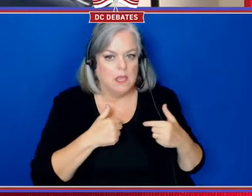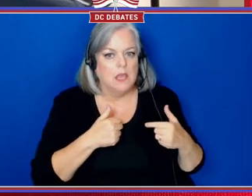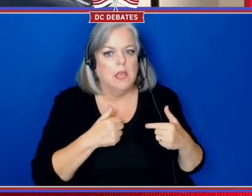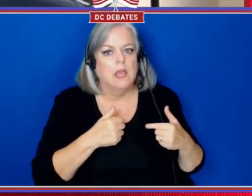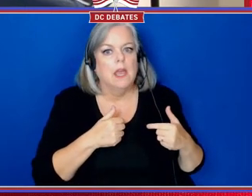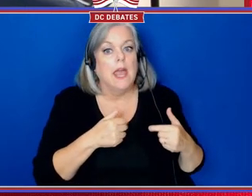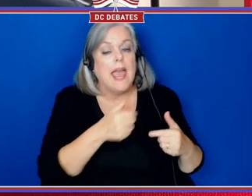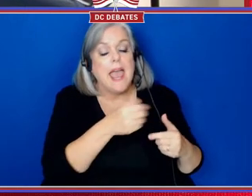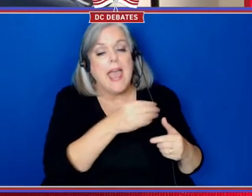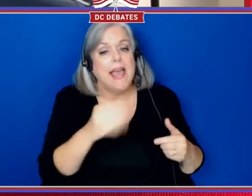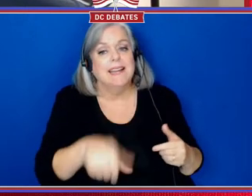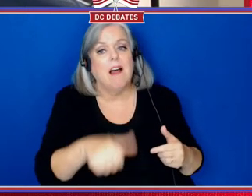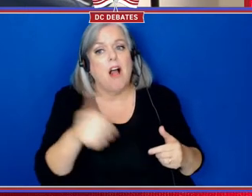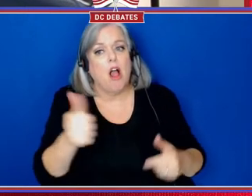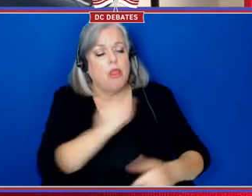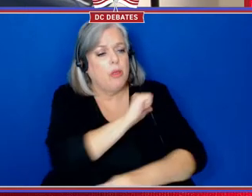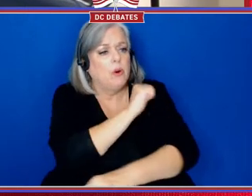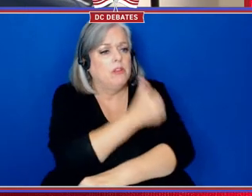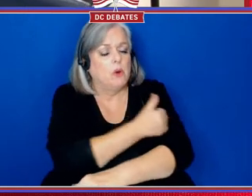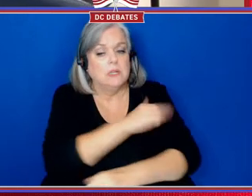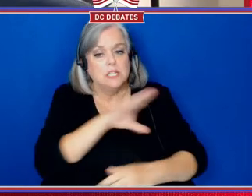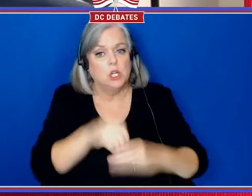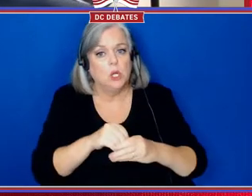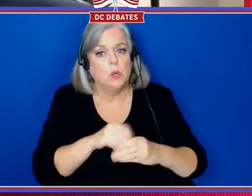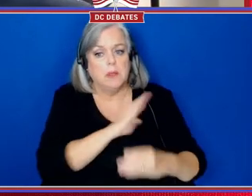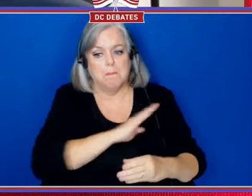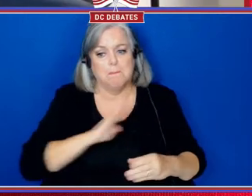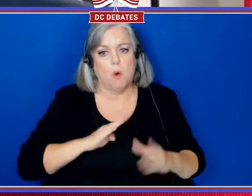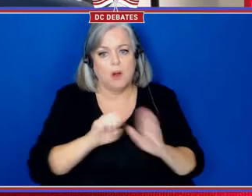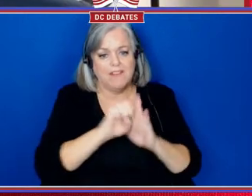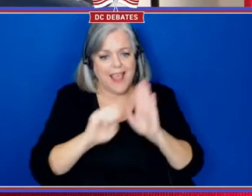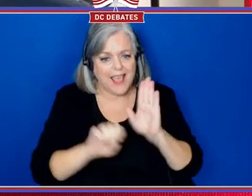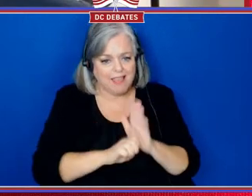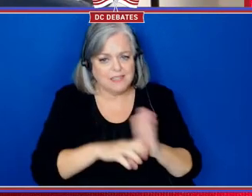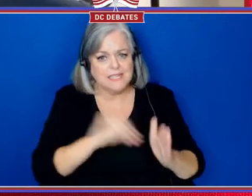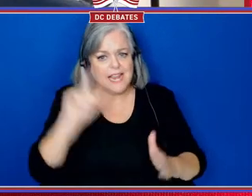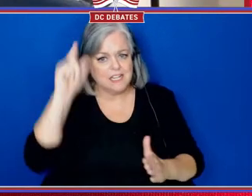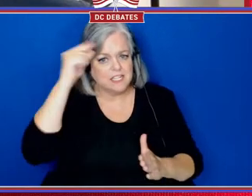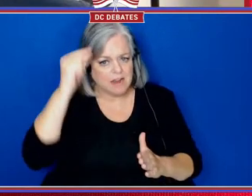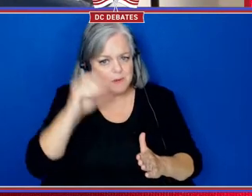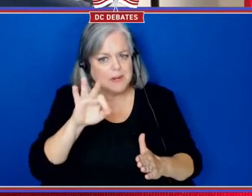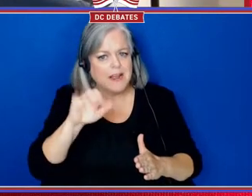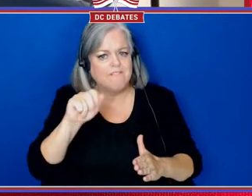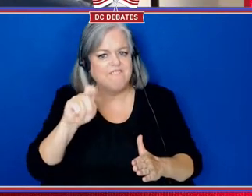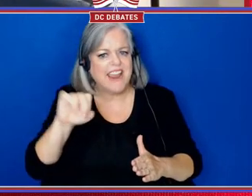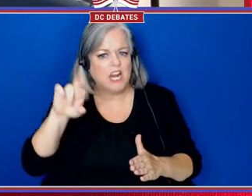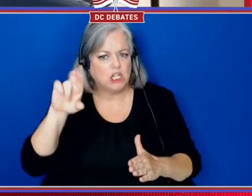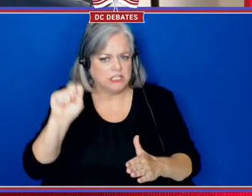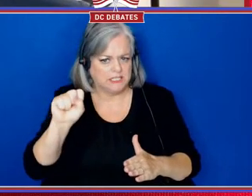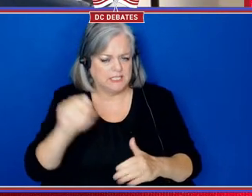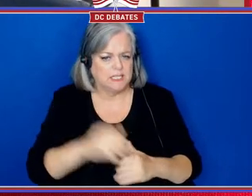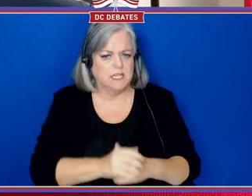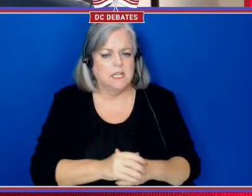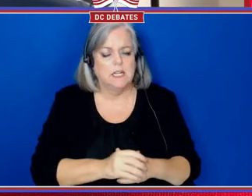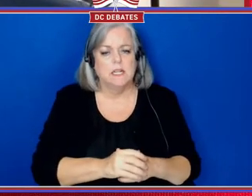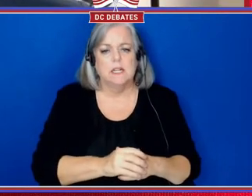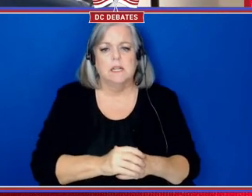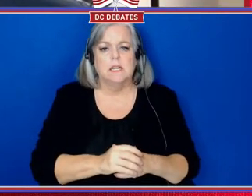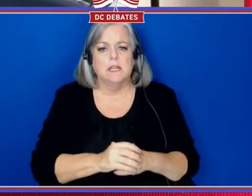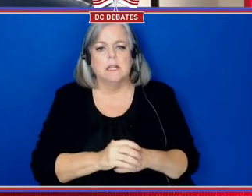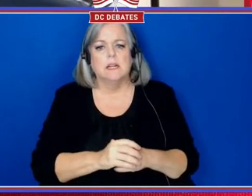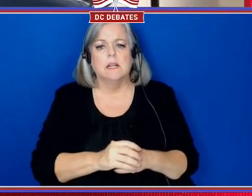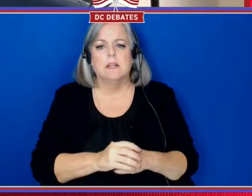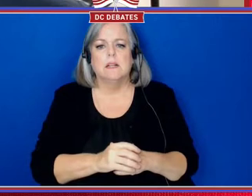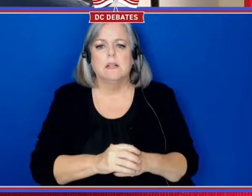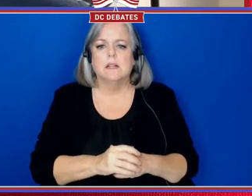our Board of Ethics and Government Affairs. And so I hold our officials to the